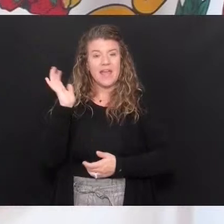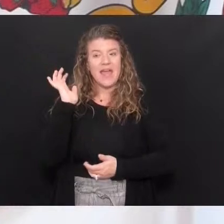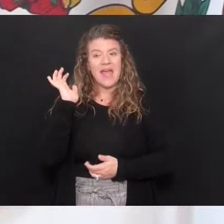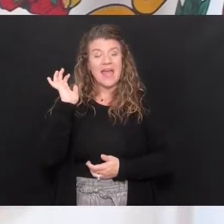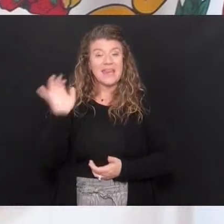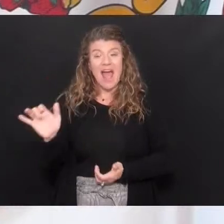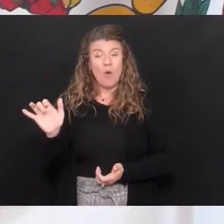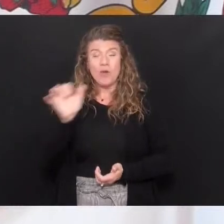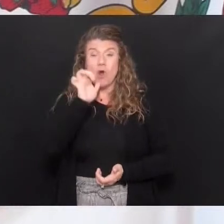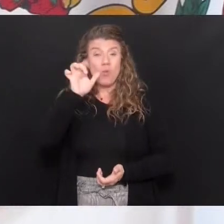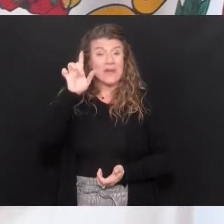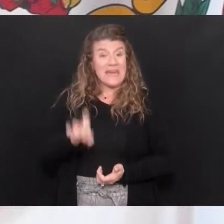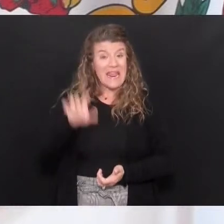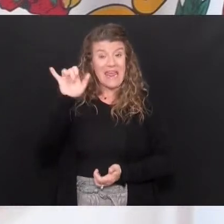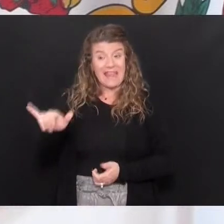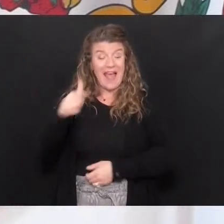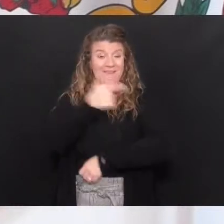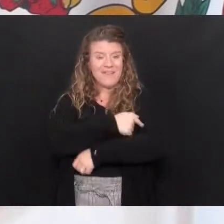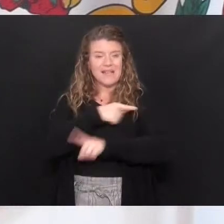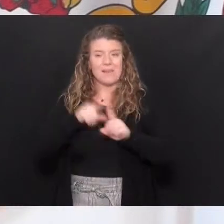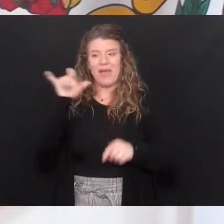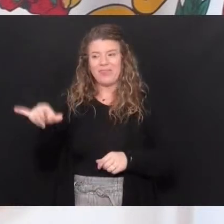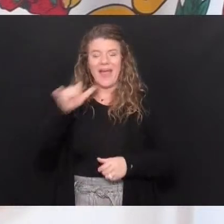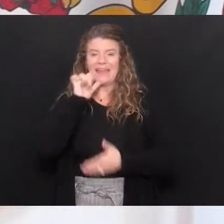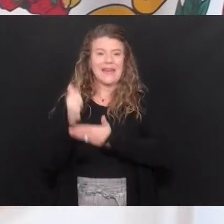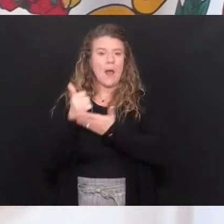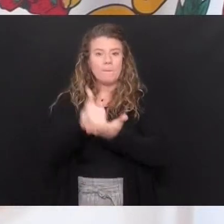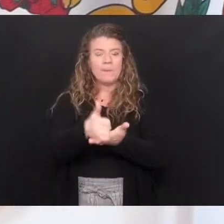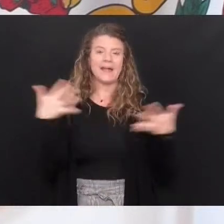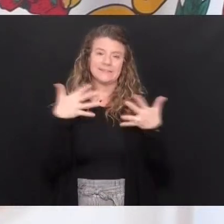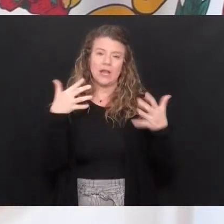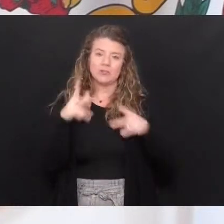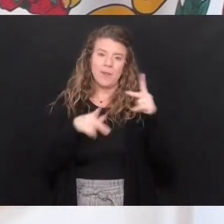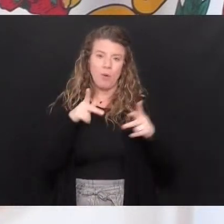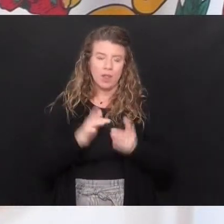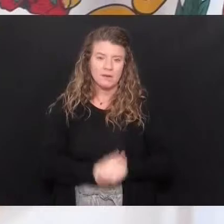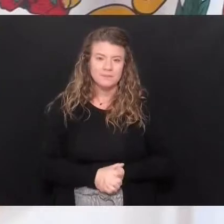need the vaccine, but absolutely it scared a lot of people.